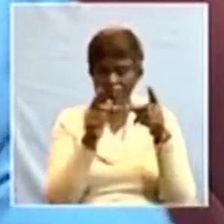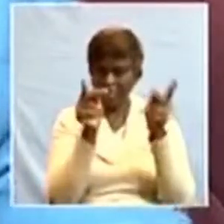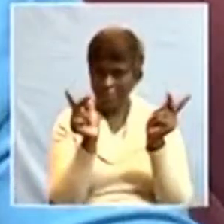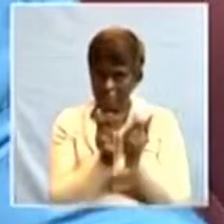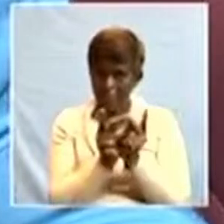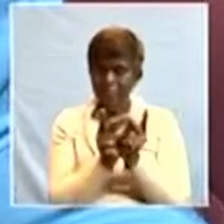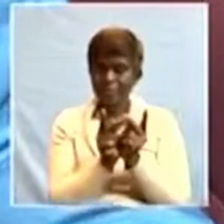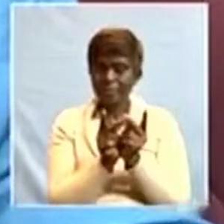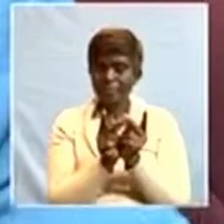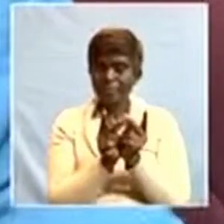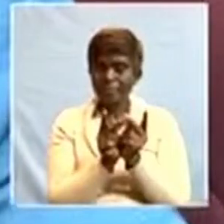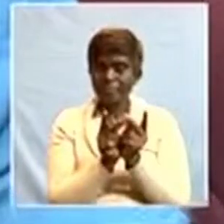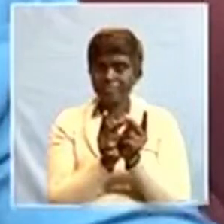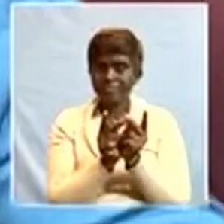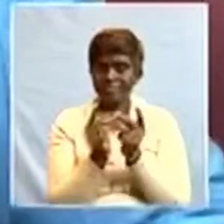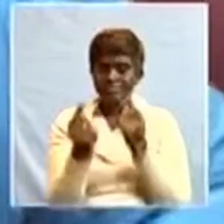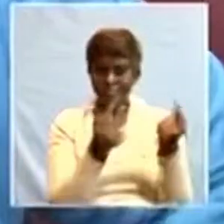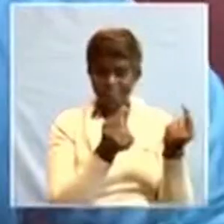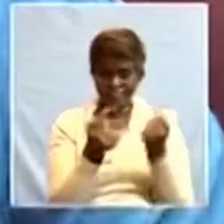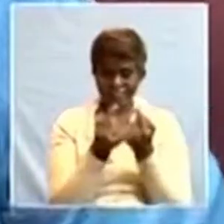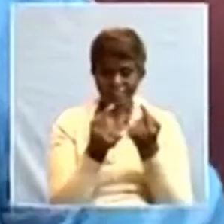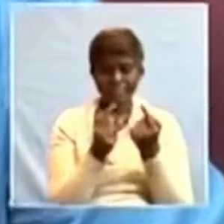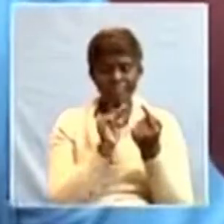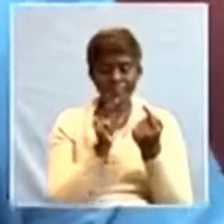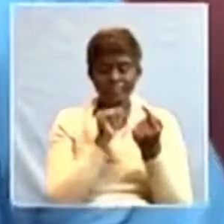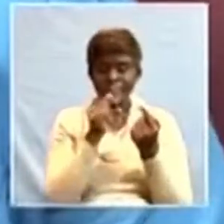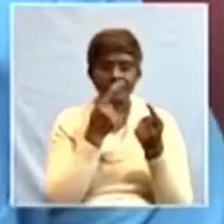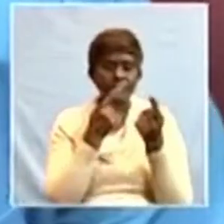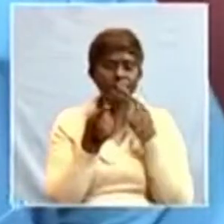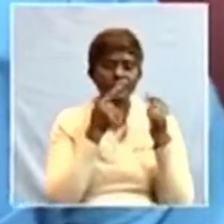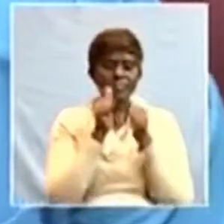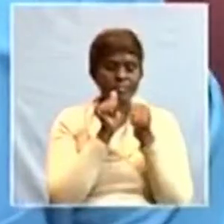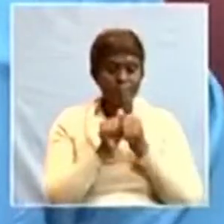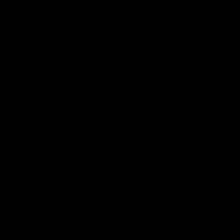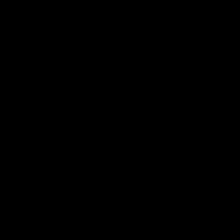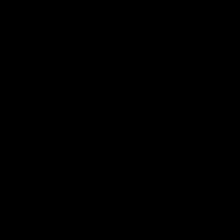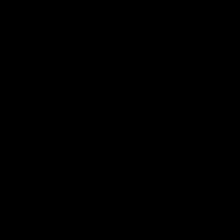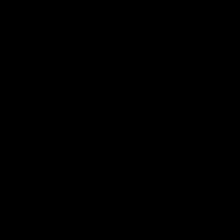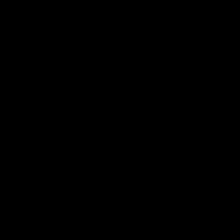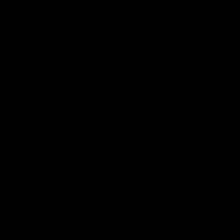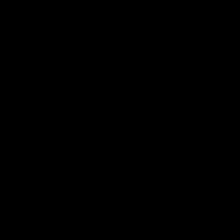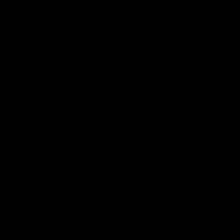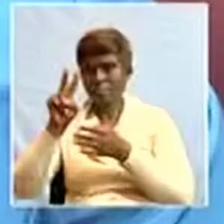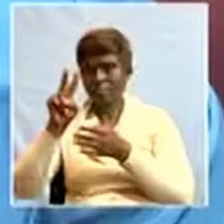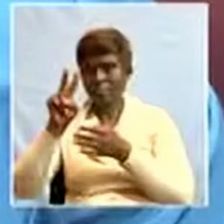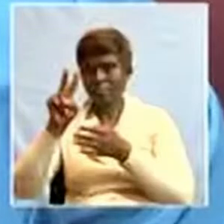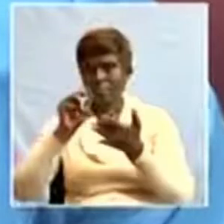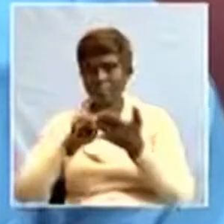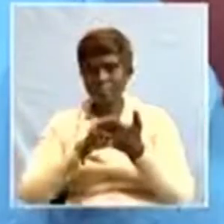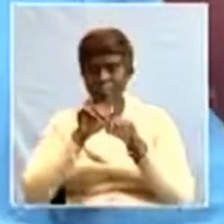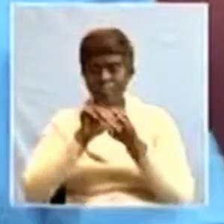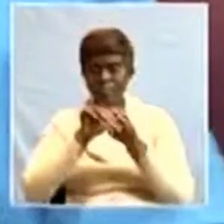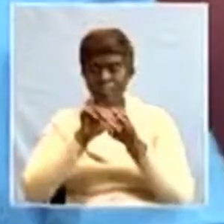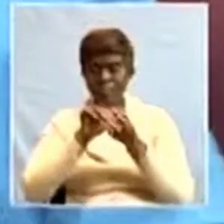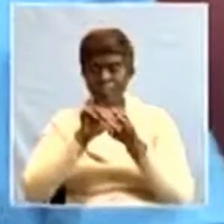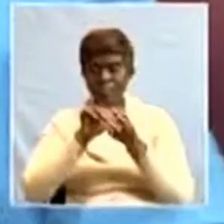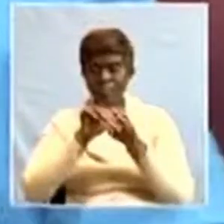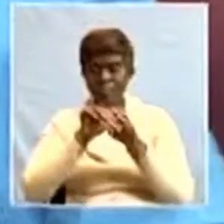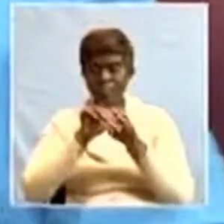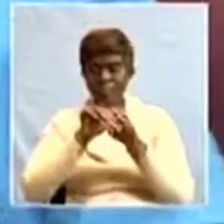particular scenario. So we are not talking about a person drawing 1 million in a day. No.